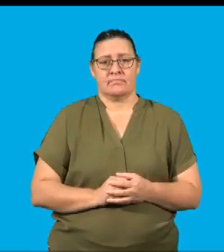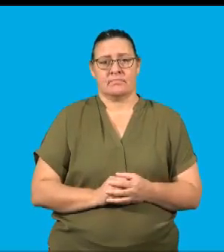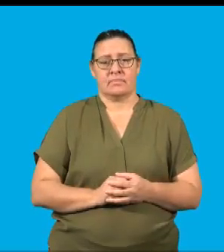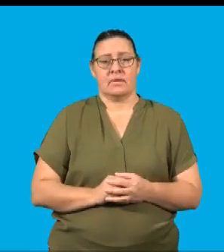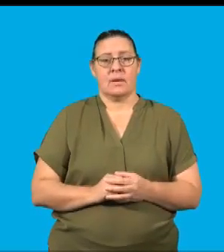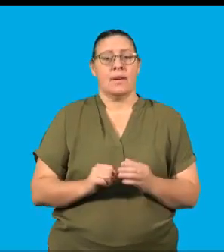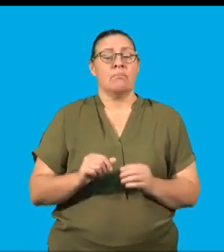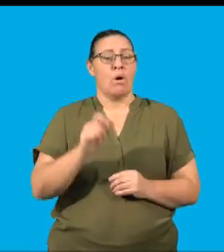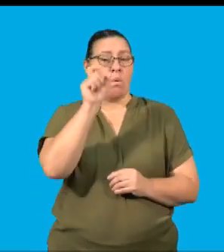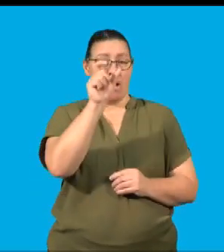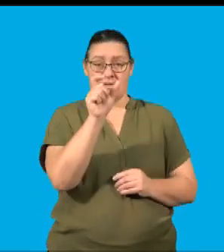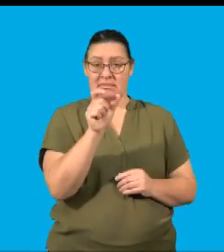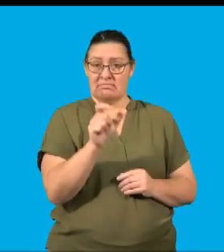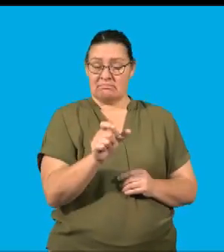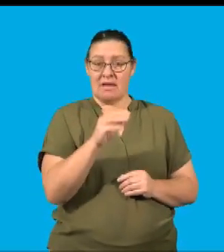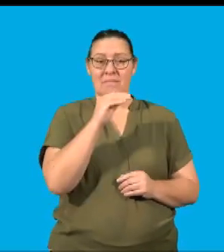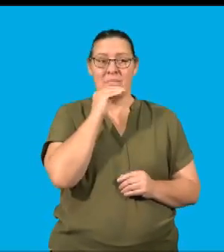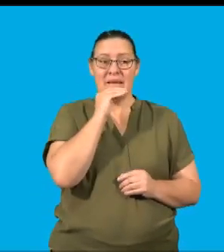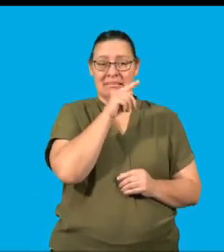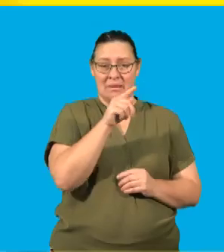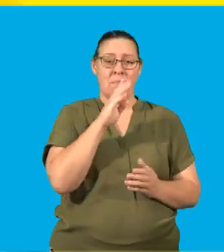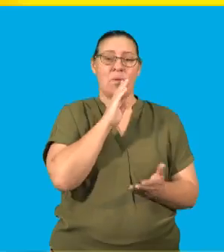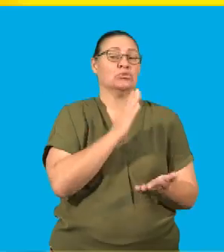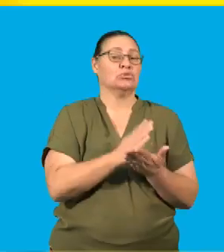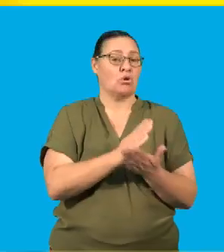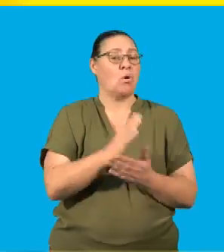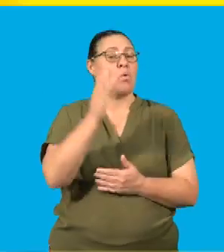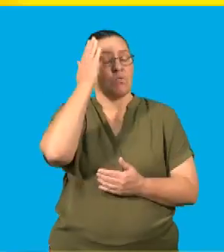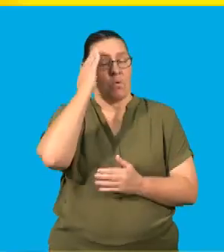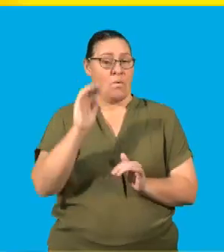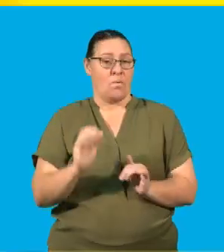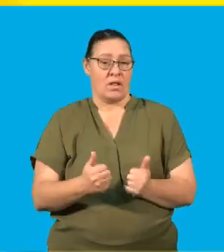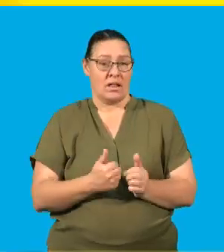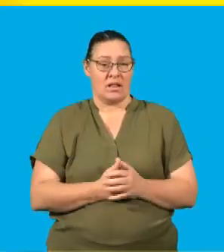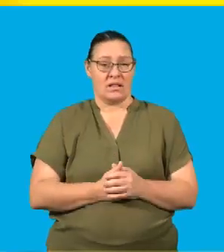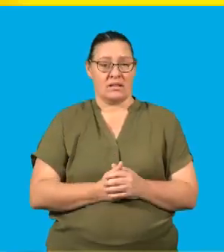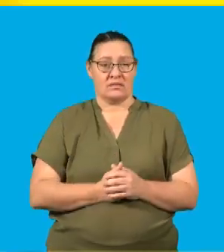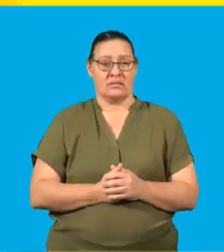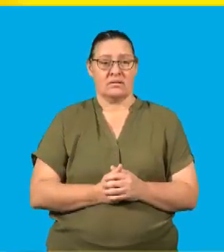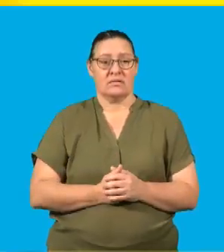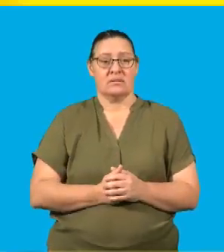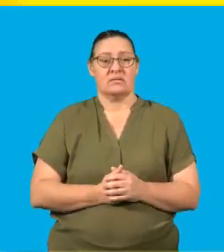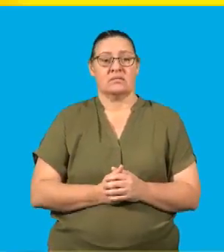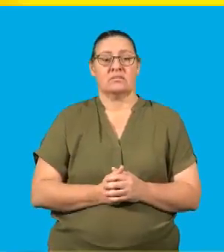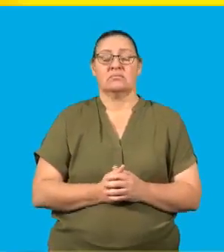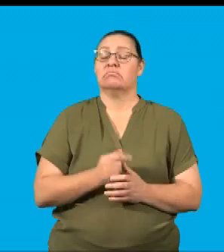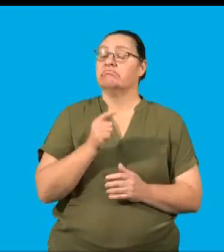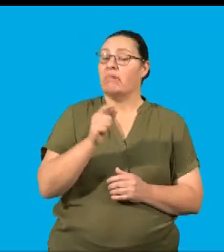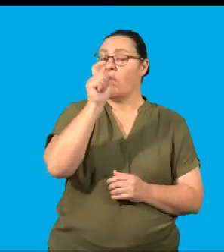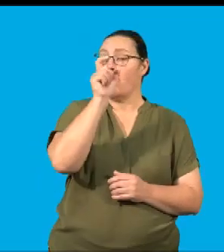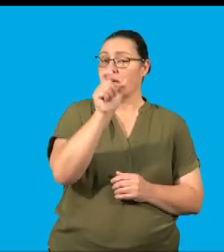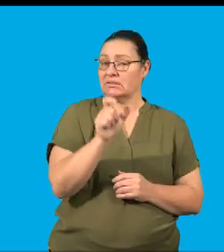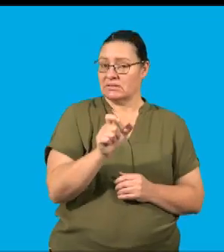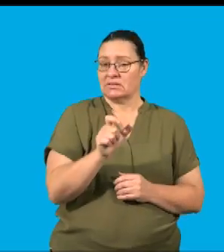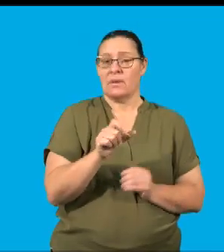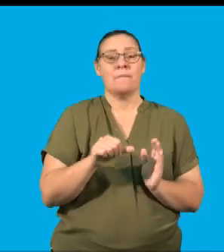These are the keywords, or rather the definitions, that we must make sure that we are familiar with as we are revising this section. These